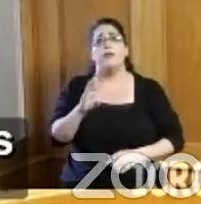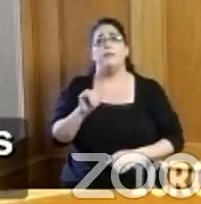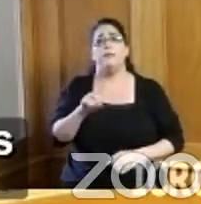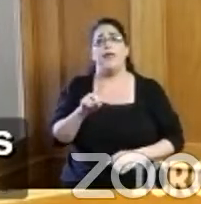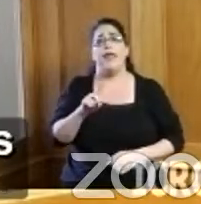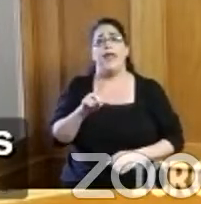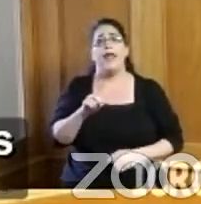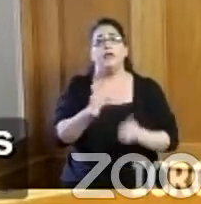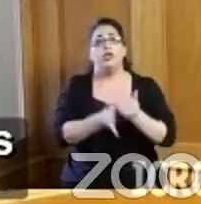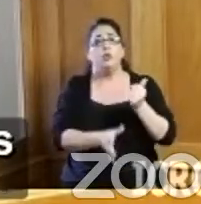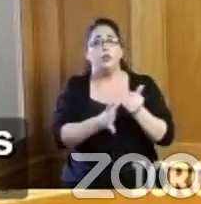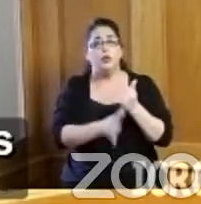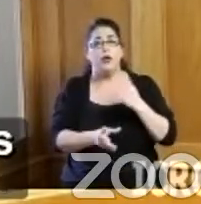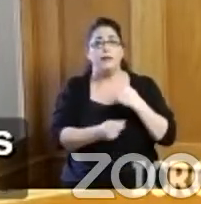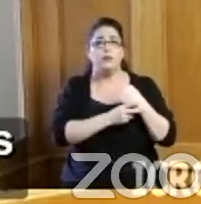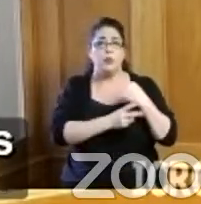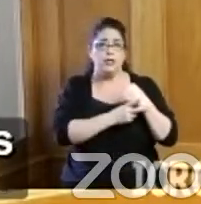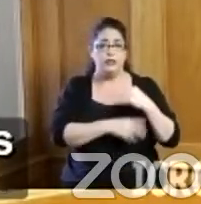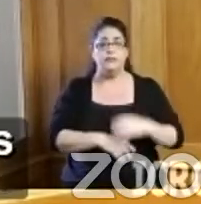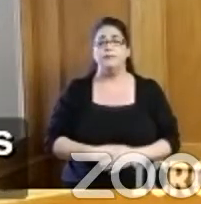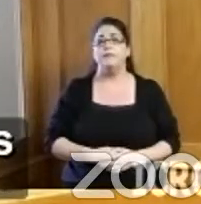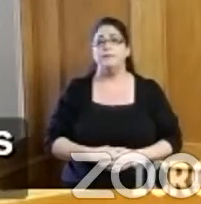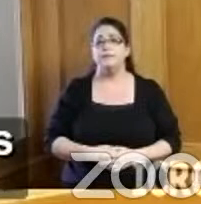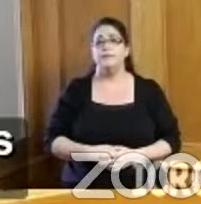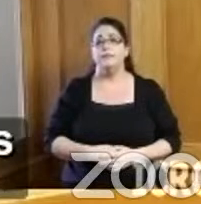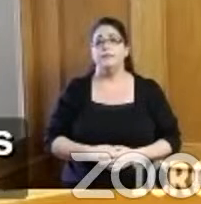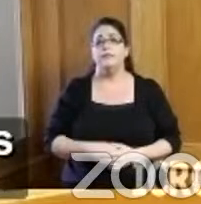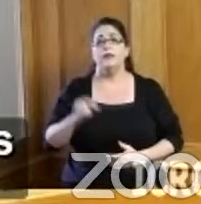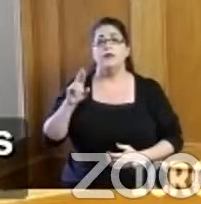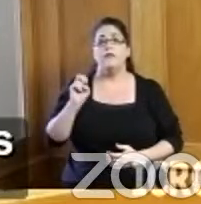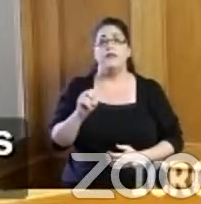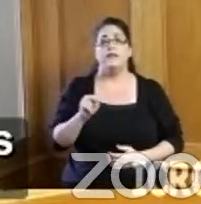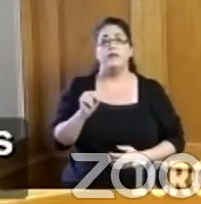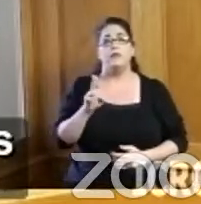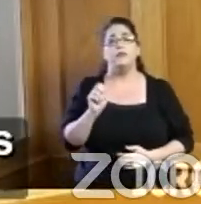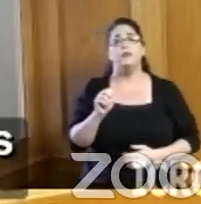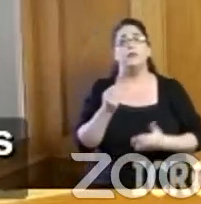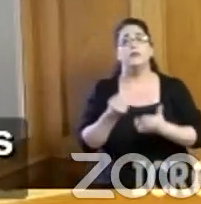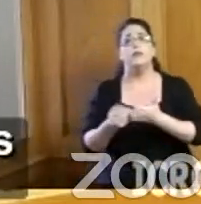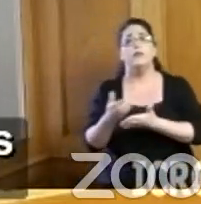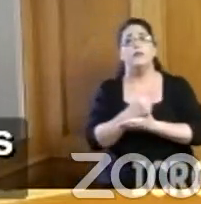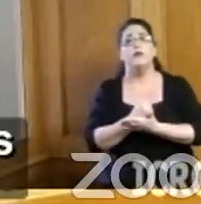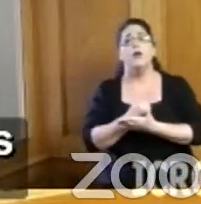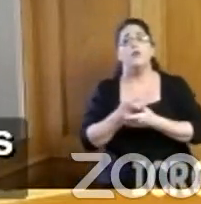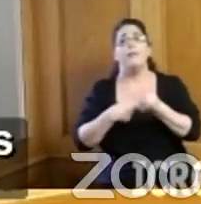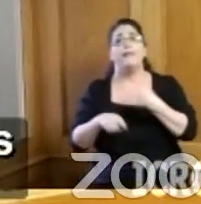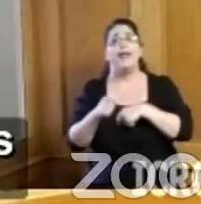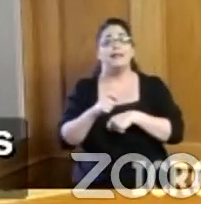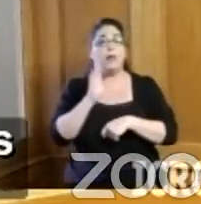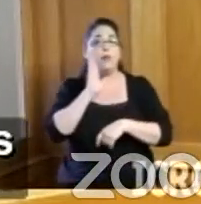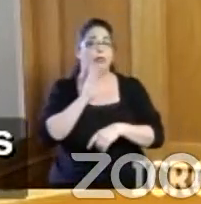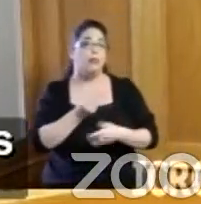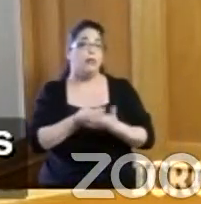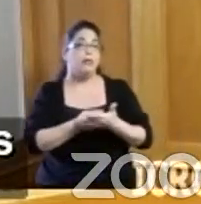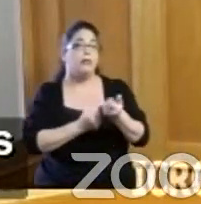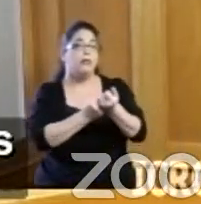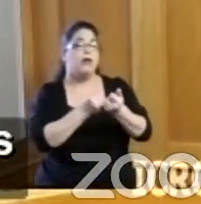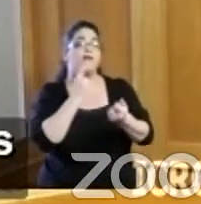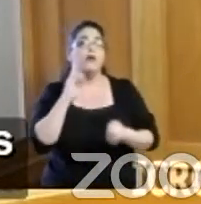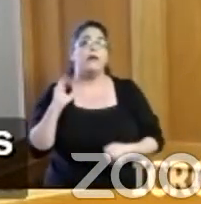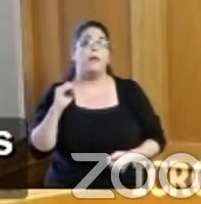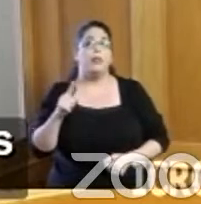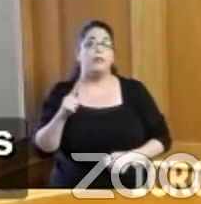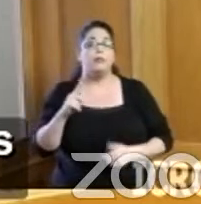We also, as it relates to that revenue replacement category, we will be funding various pay-as-you-go capital